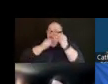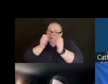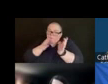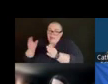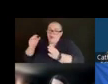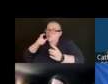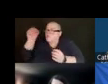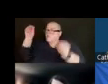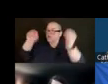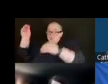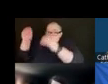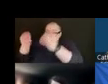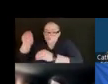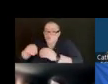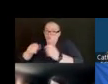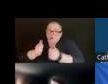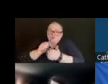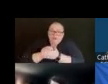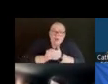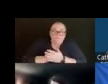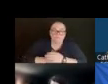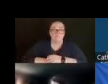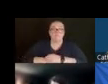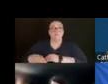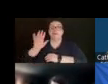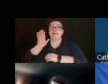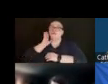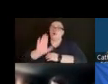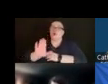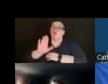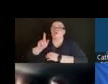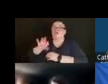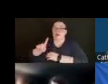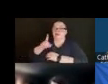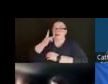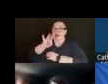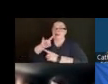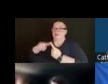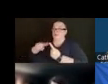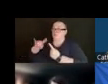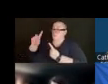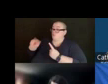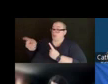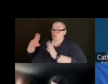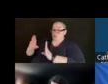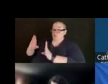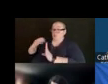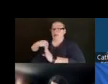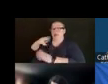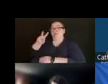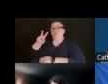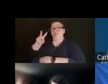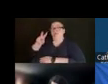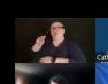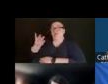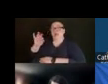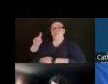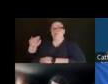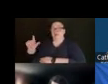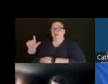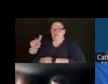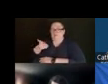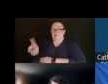Similarly, if your child is someone who's between 18 and 22 and they have a vocational placement, they're allowed to earn more money while they're on